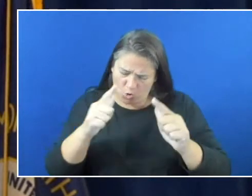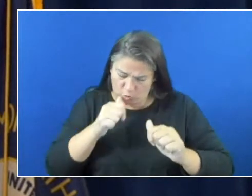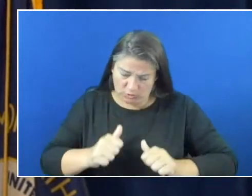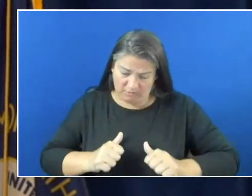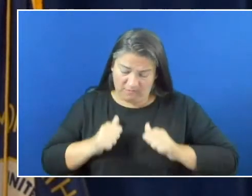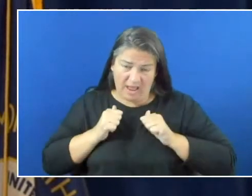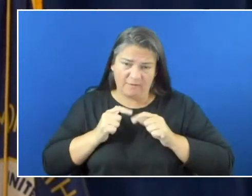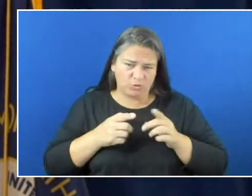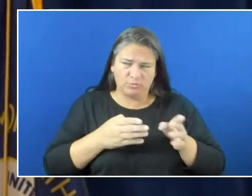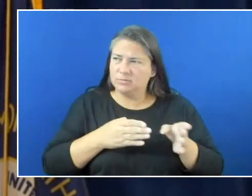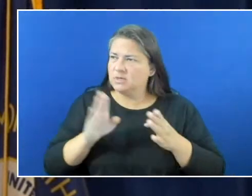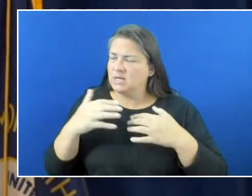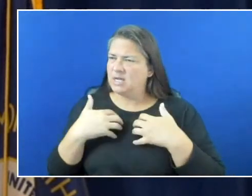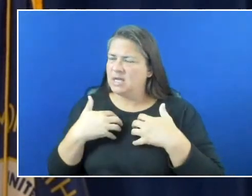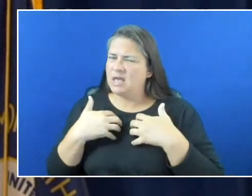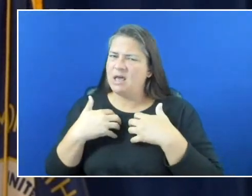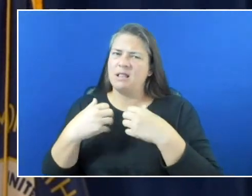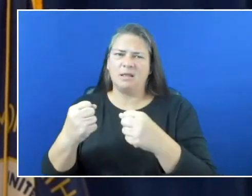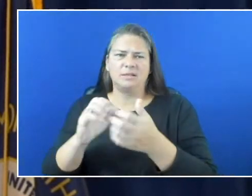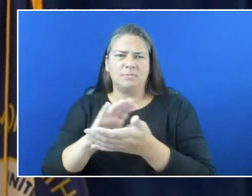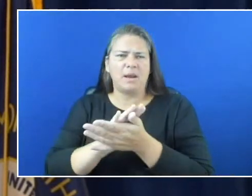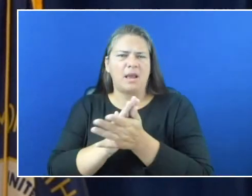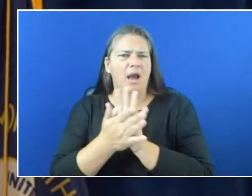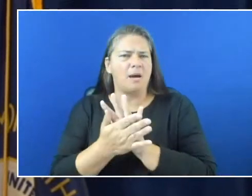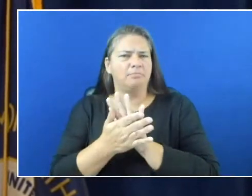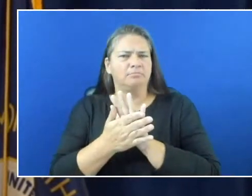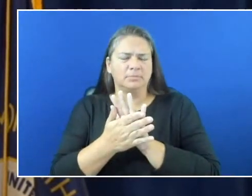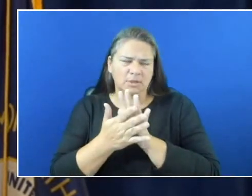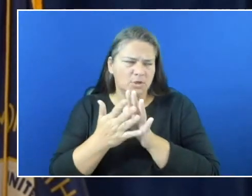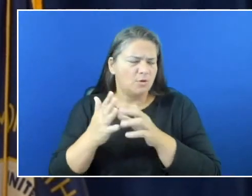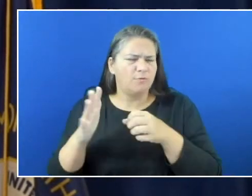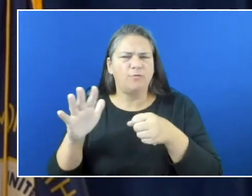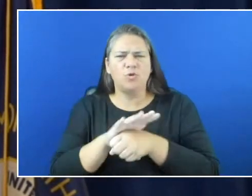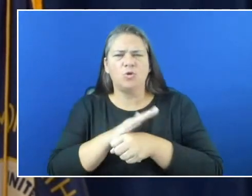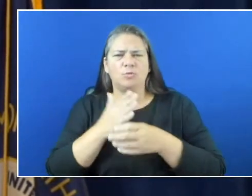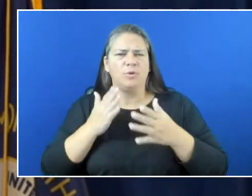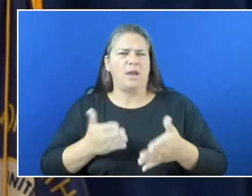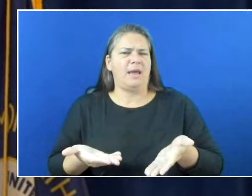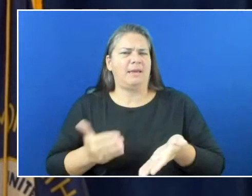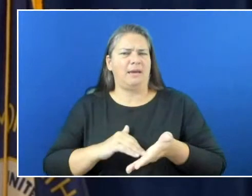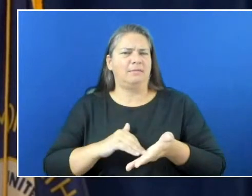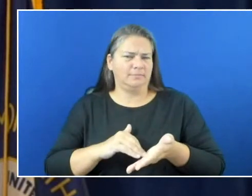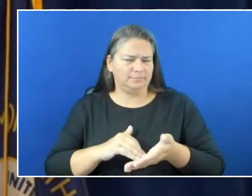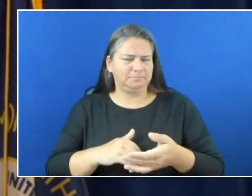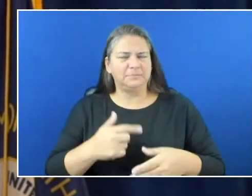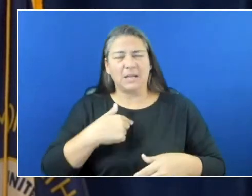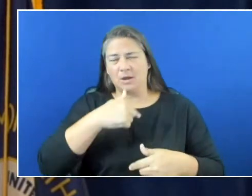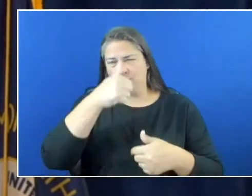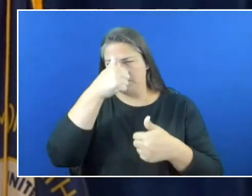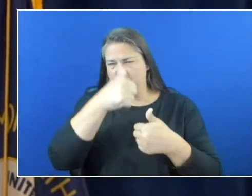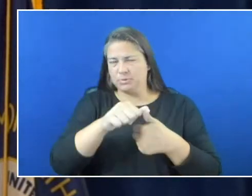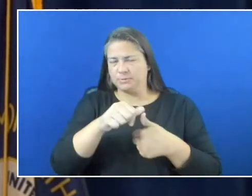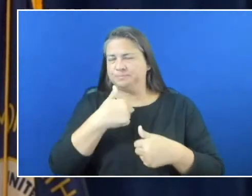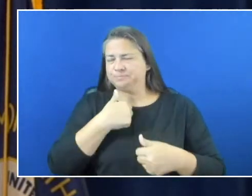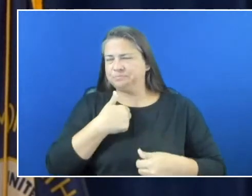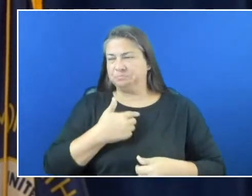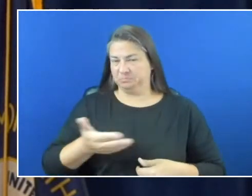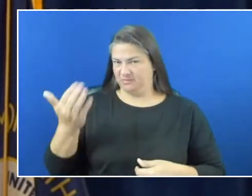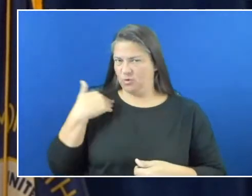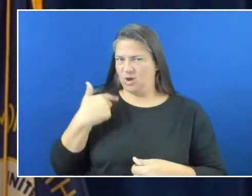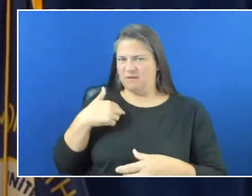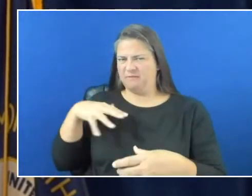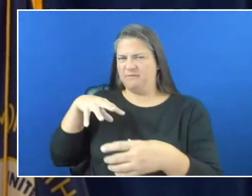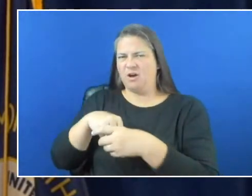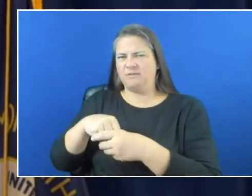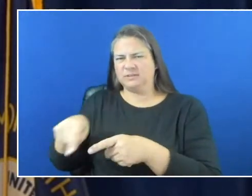and wholeness. I remember the first save of a victim that I was a part of. It